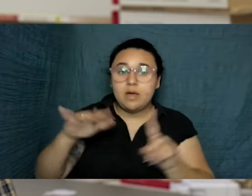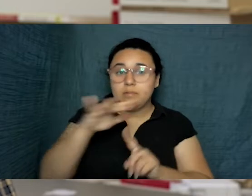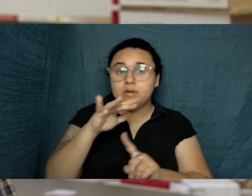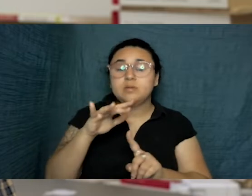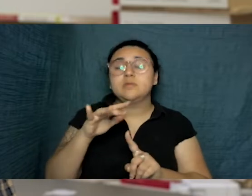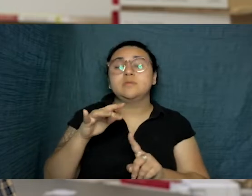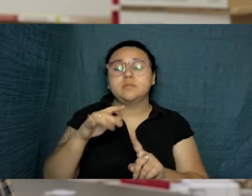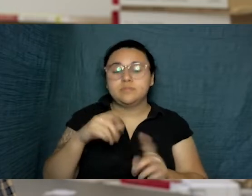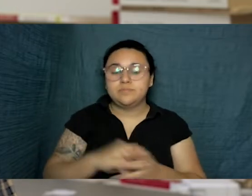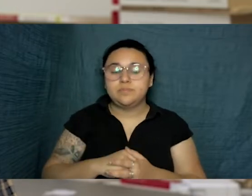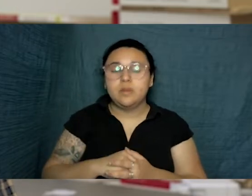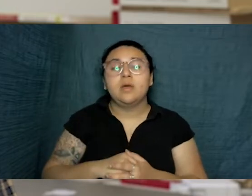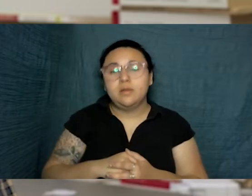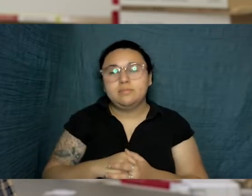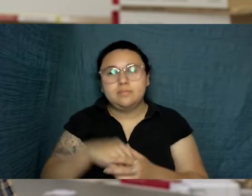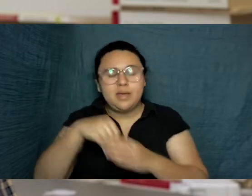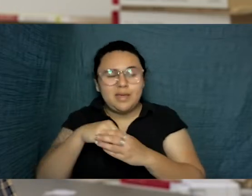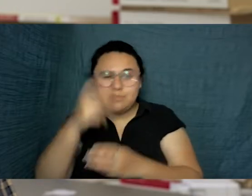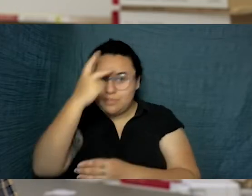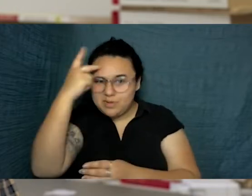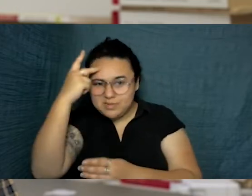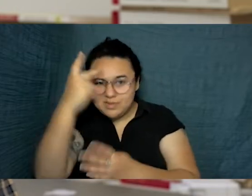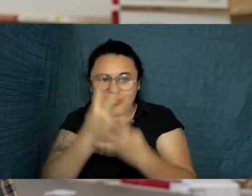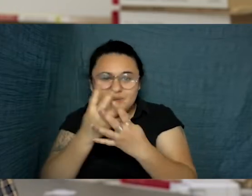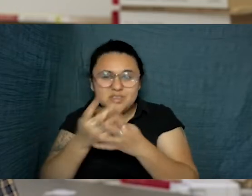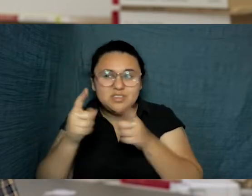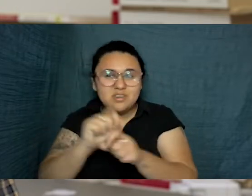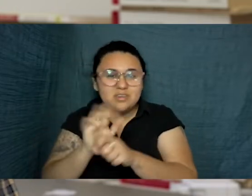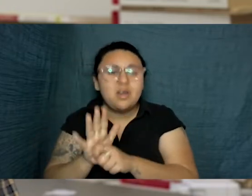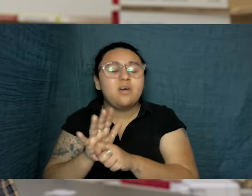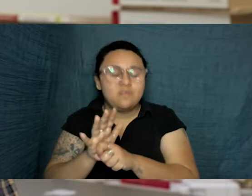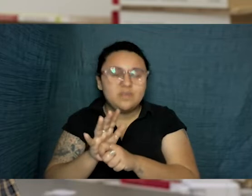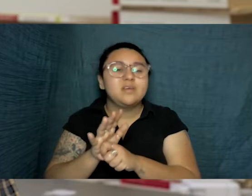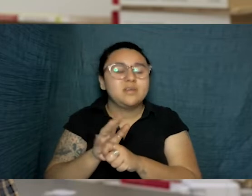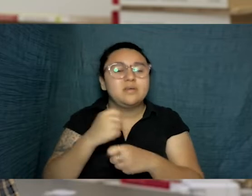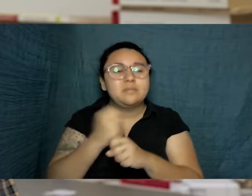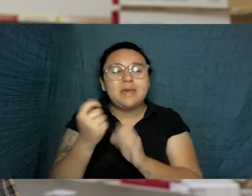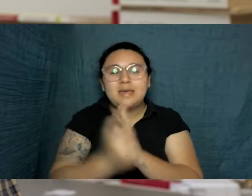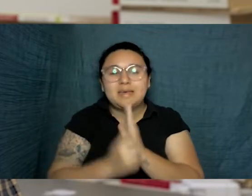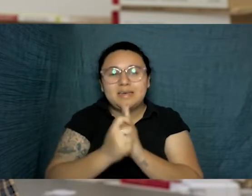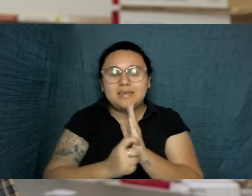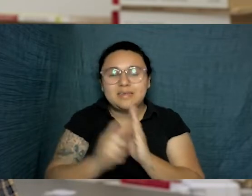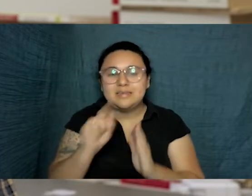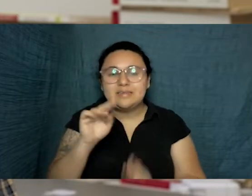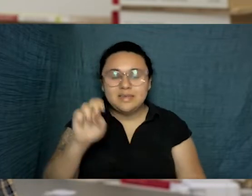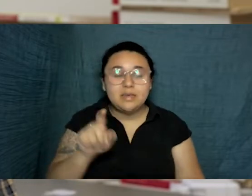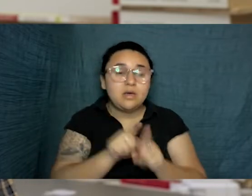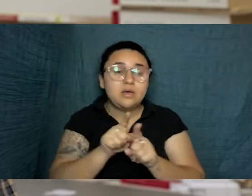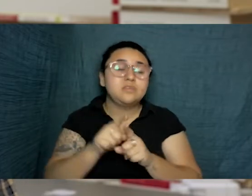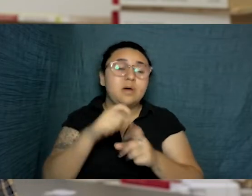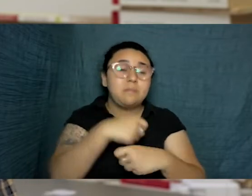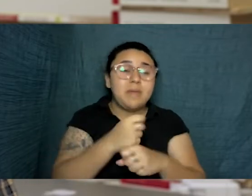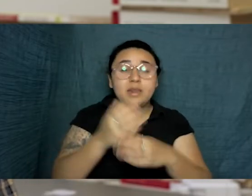environments of being incarcerated during COVID-19. We've also generated and shared a vaccine